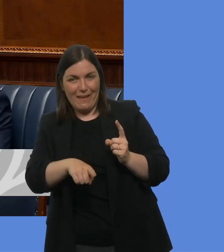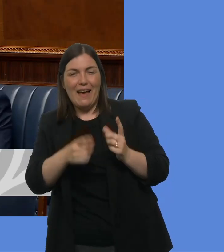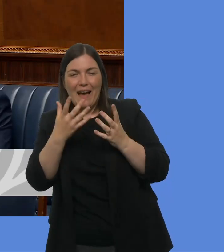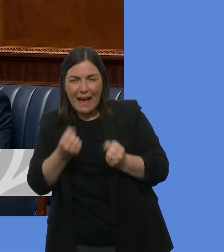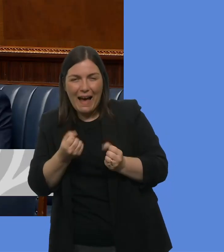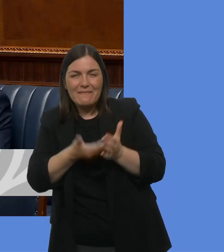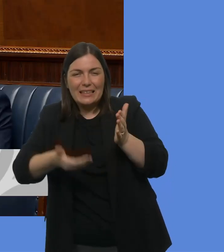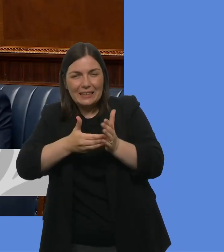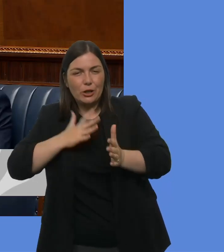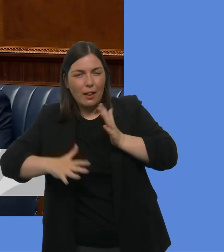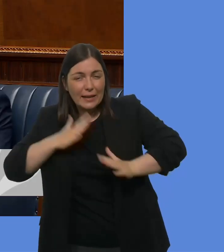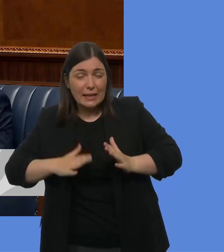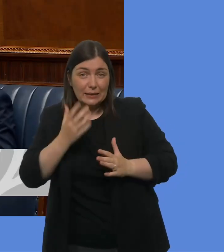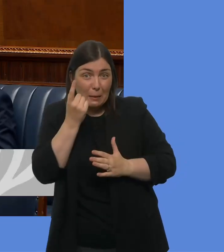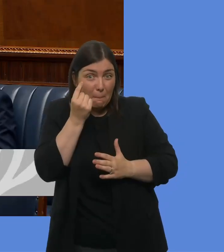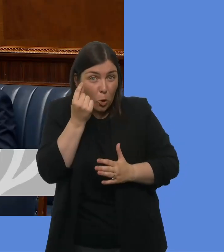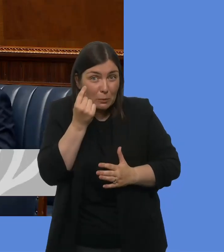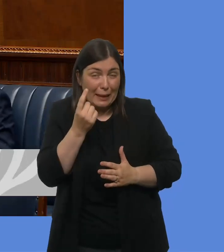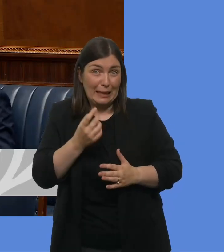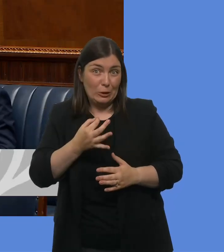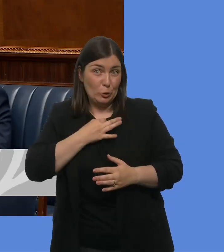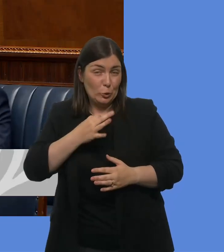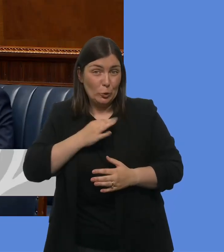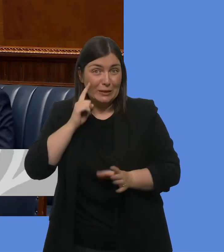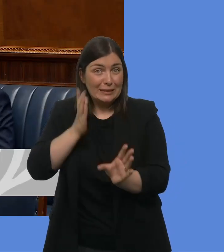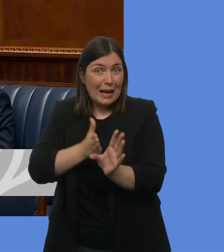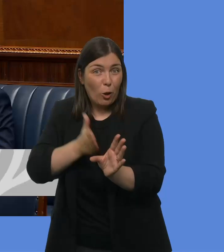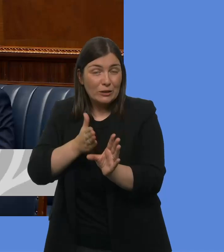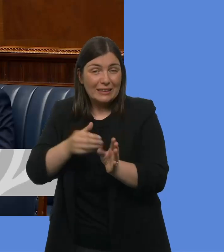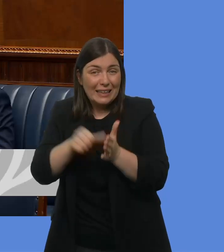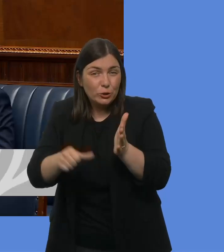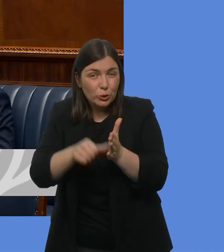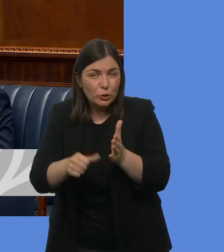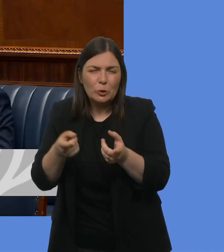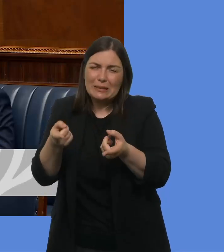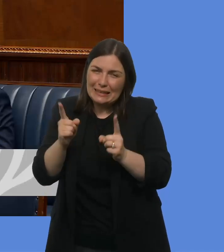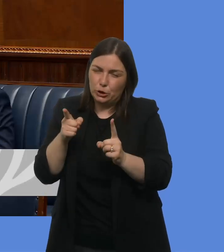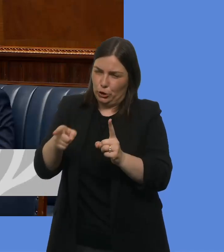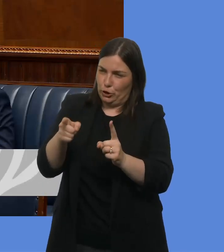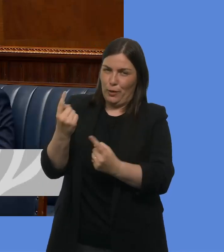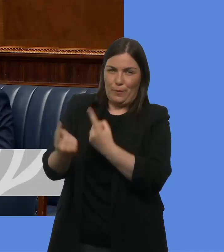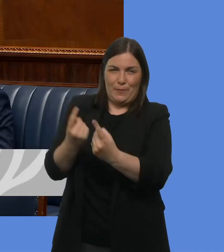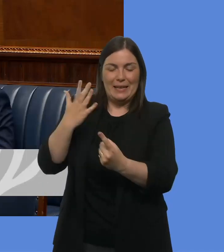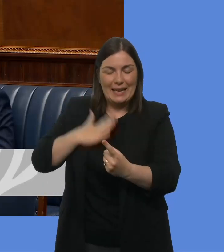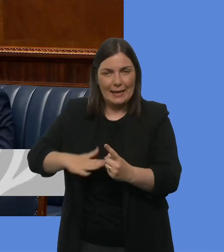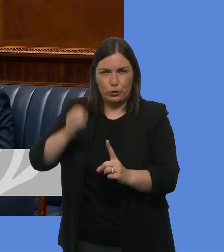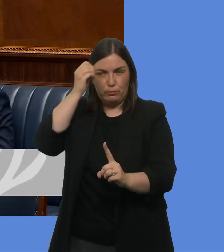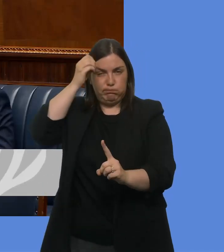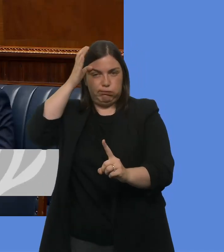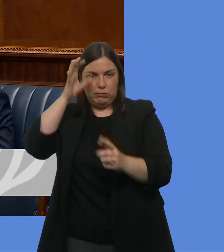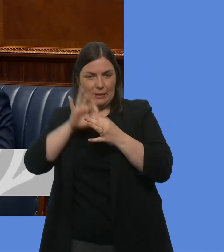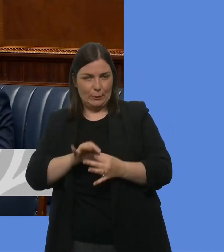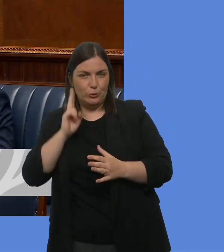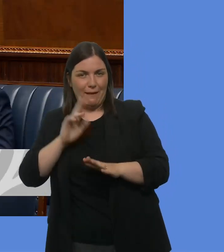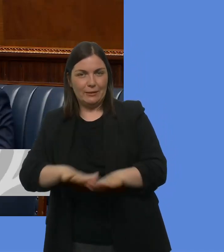psychological issues that can arise. So teachers need to be properly trained to reflect the very best practice when they have a deaf child in their